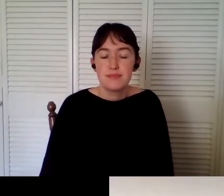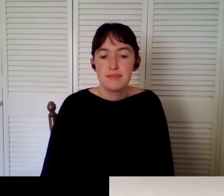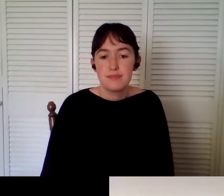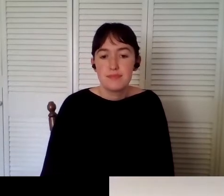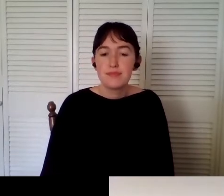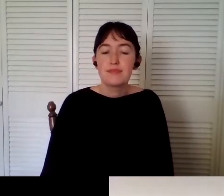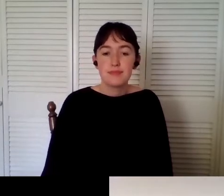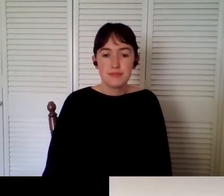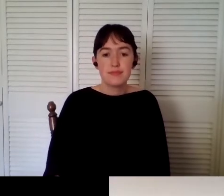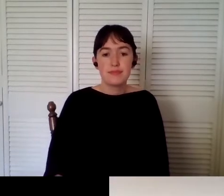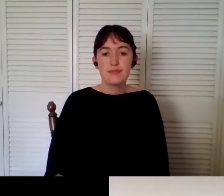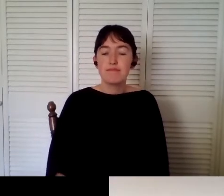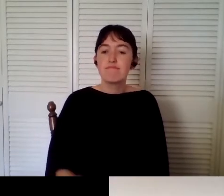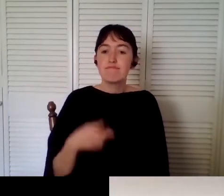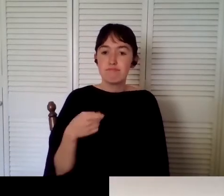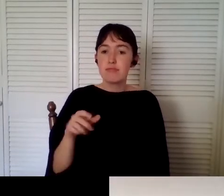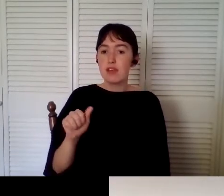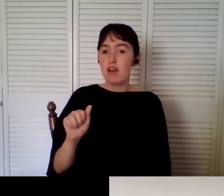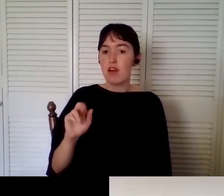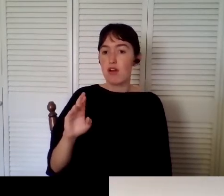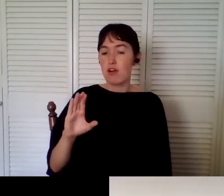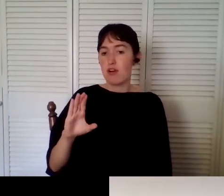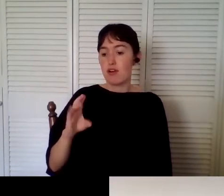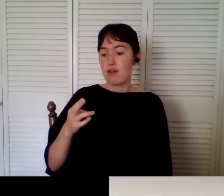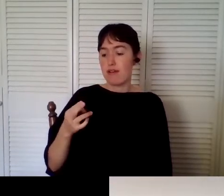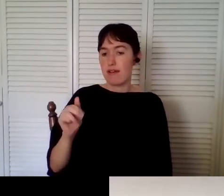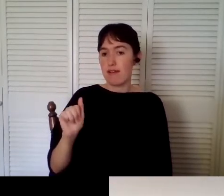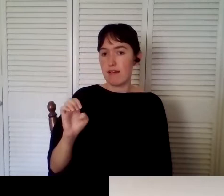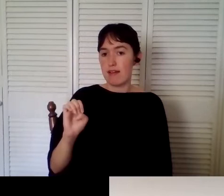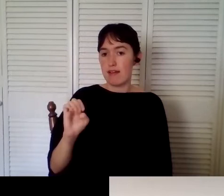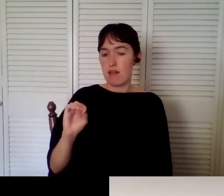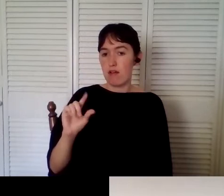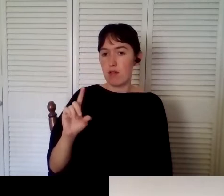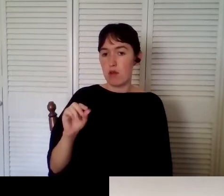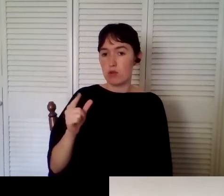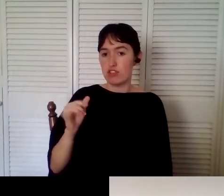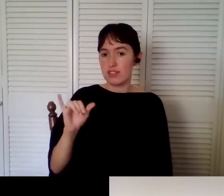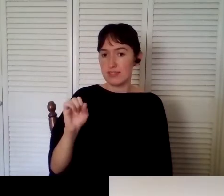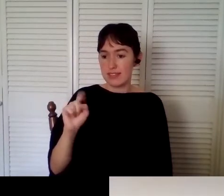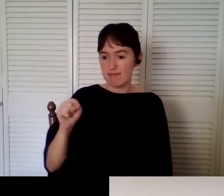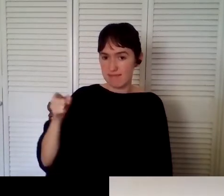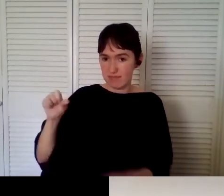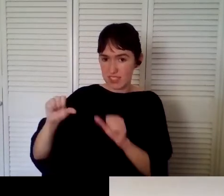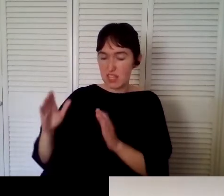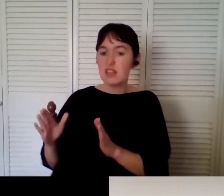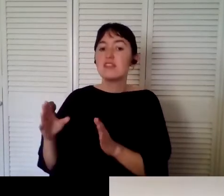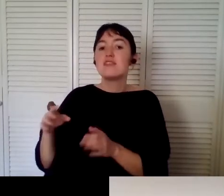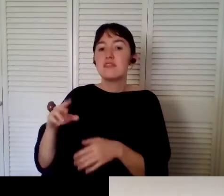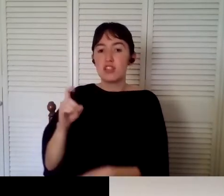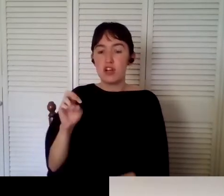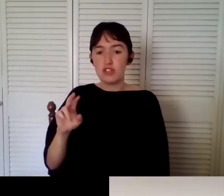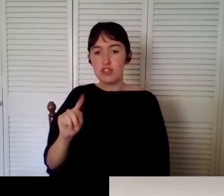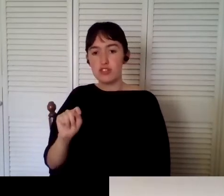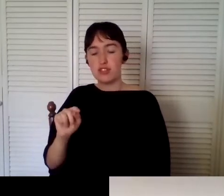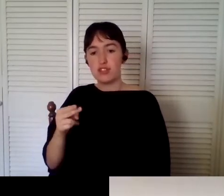There's an archaeologist in California, Dr. Teresa Barquette, who was trying to understand what